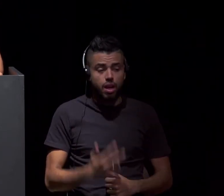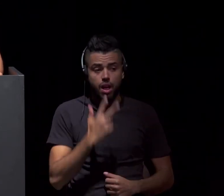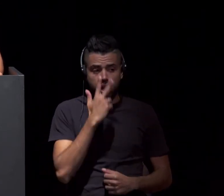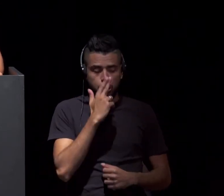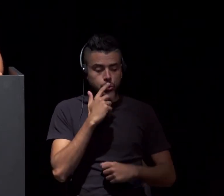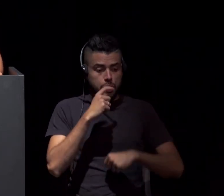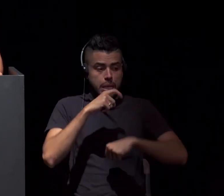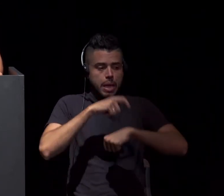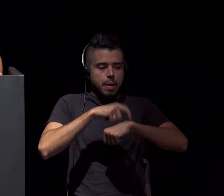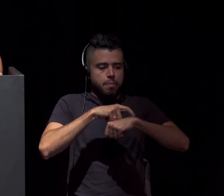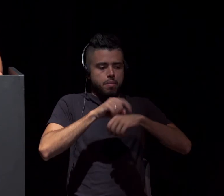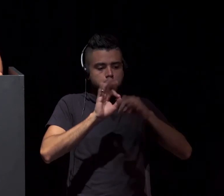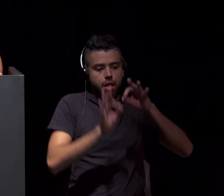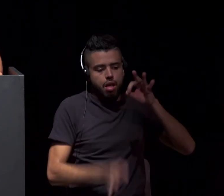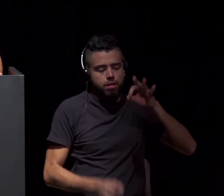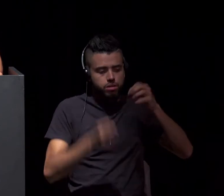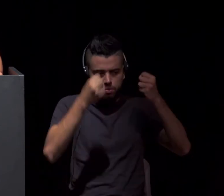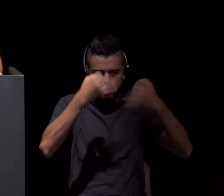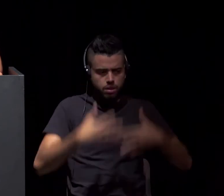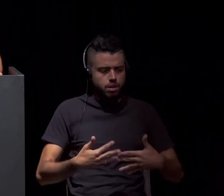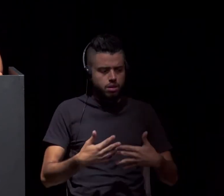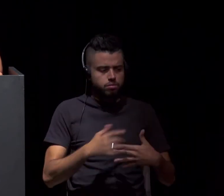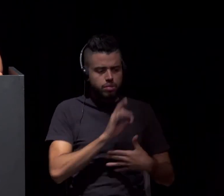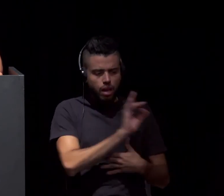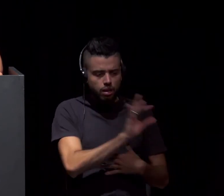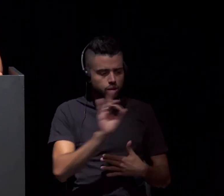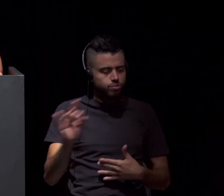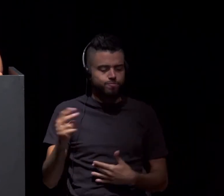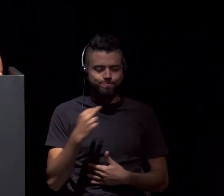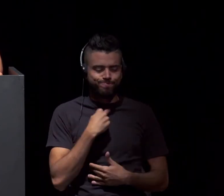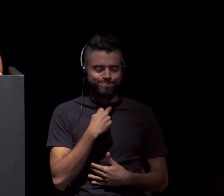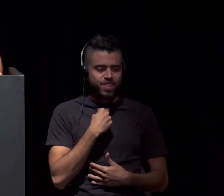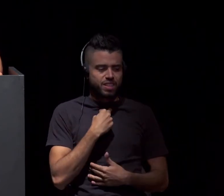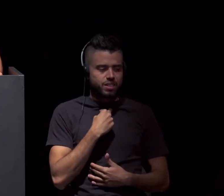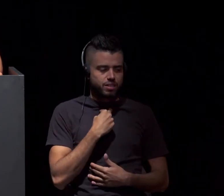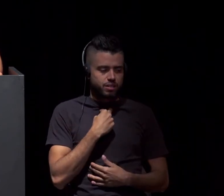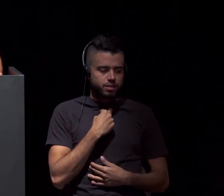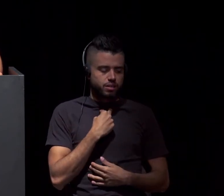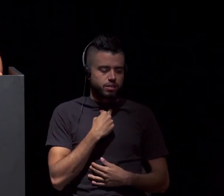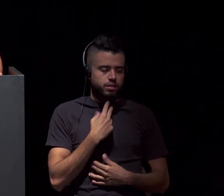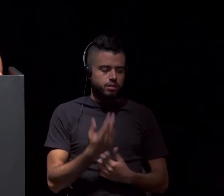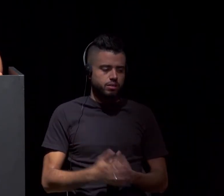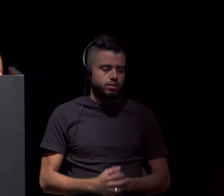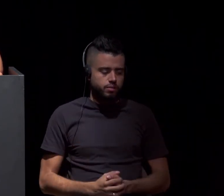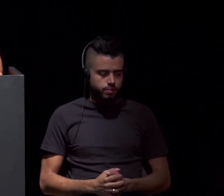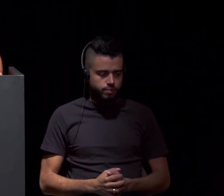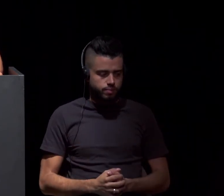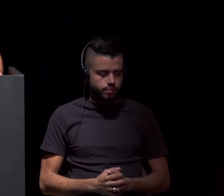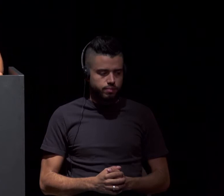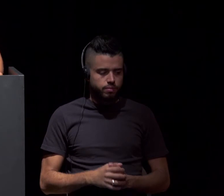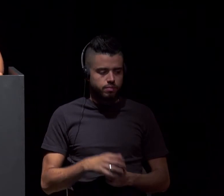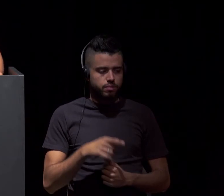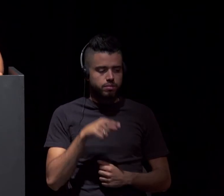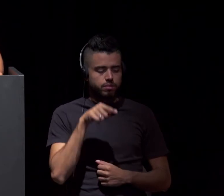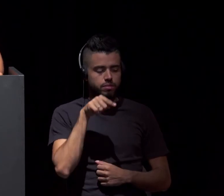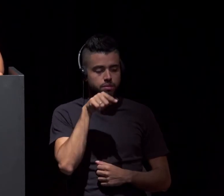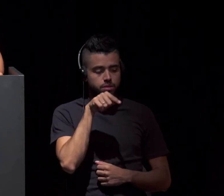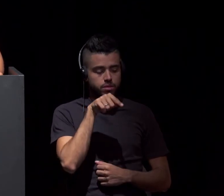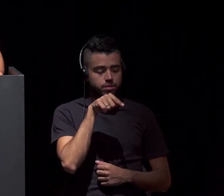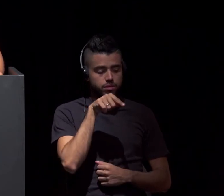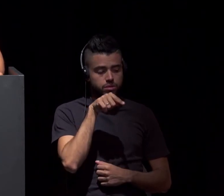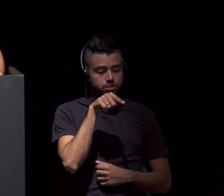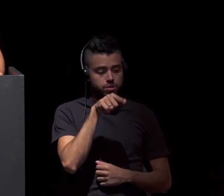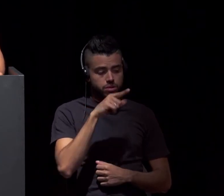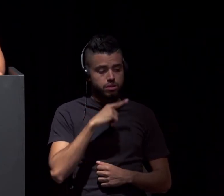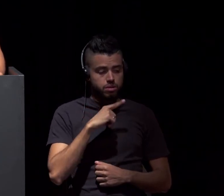of the works as to the strong socio-political underpinnings that are hidden, it's another form